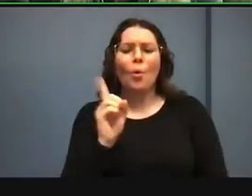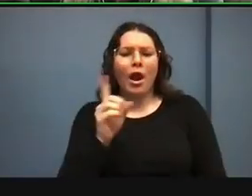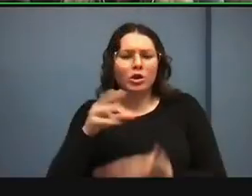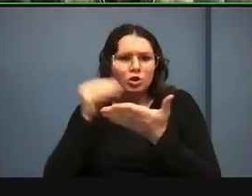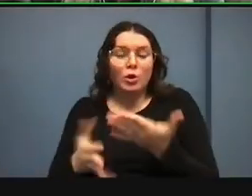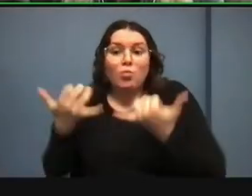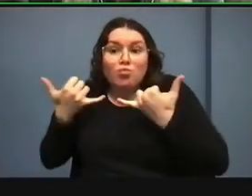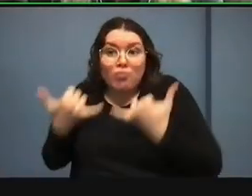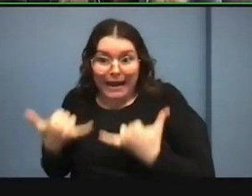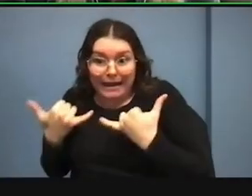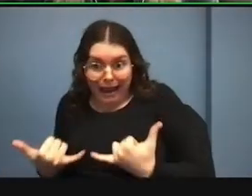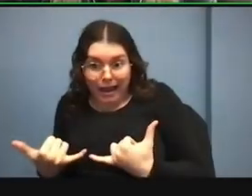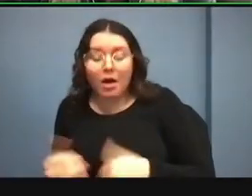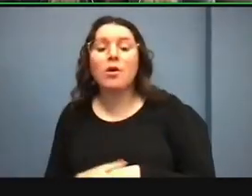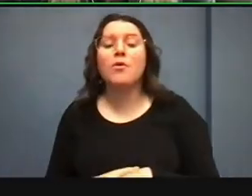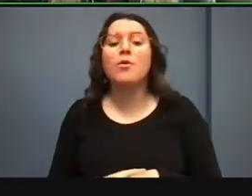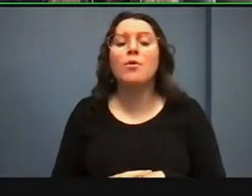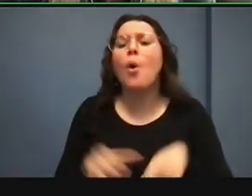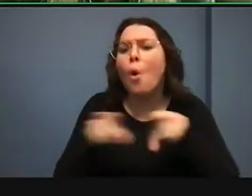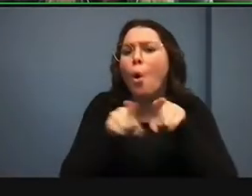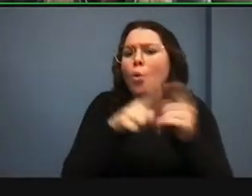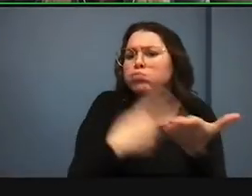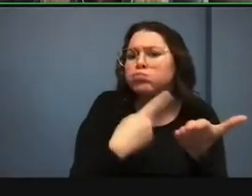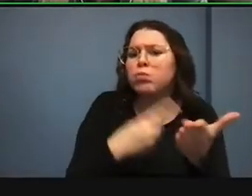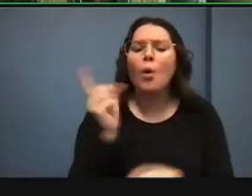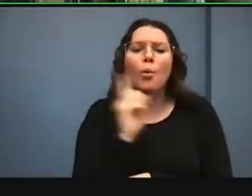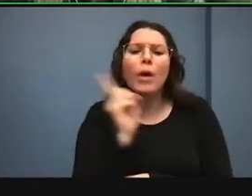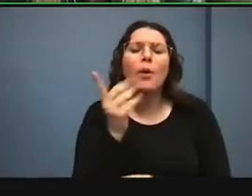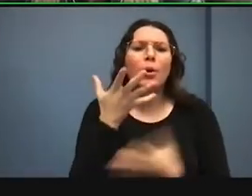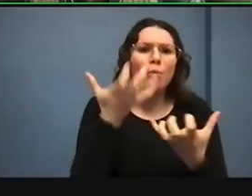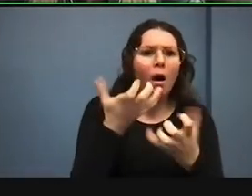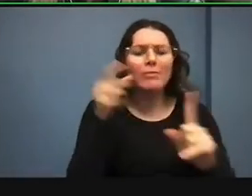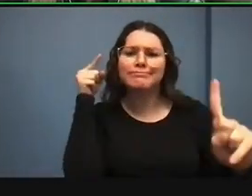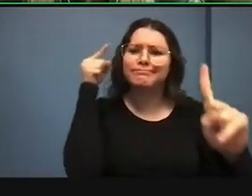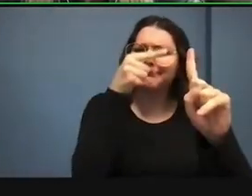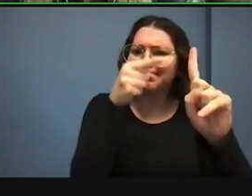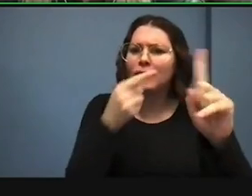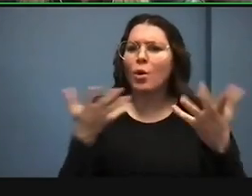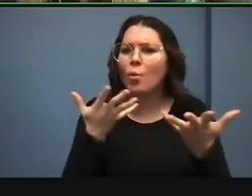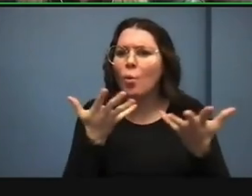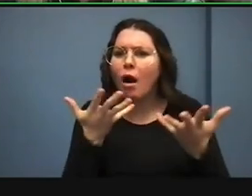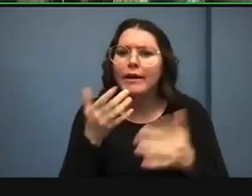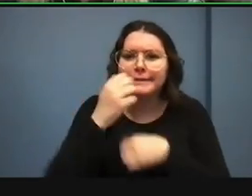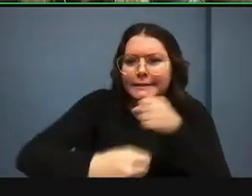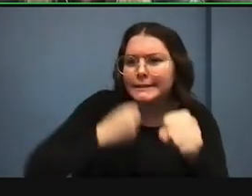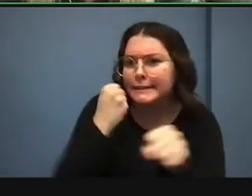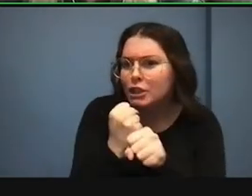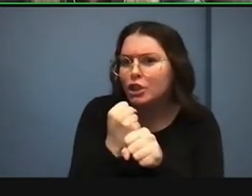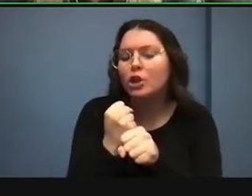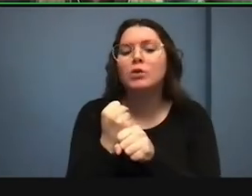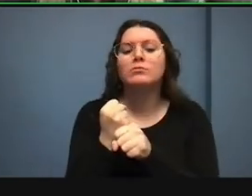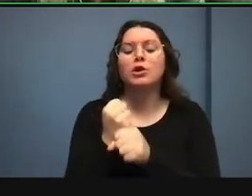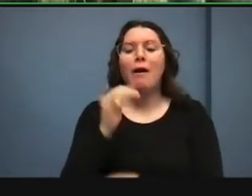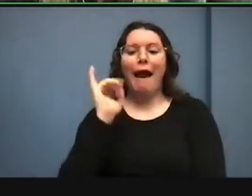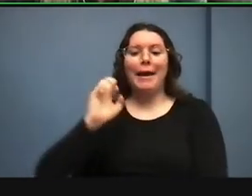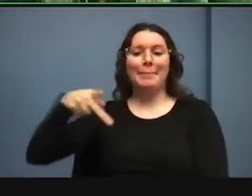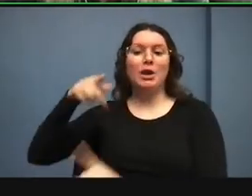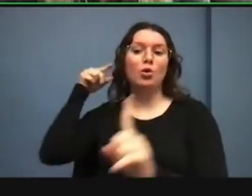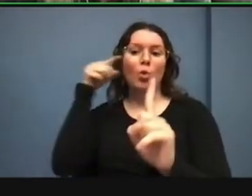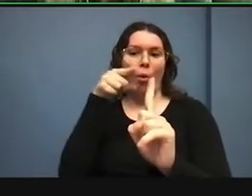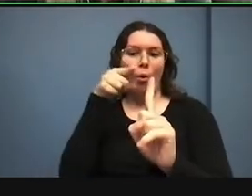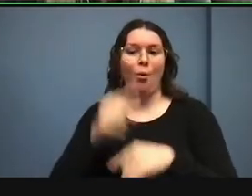at now. And we're talking about where we want the child to be in 1 year, which is our IEP